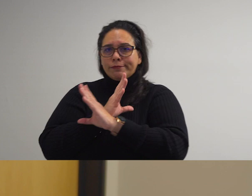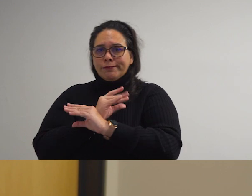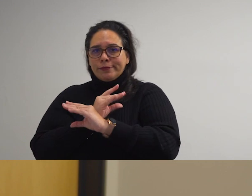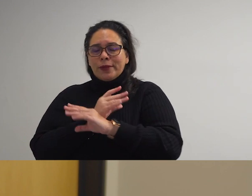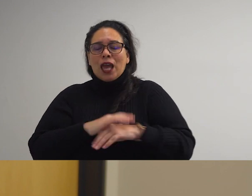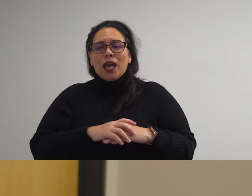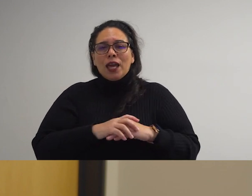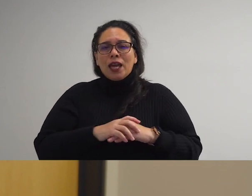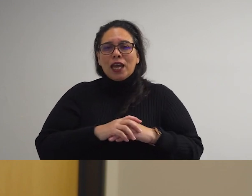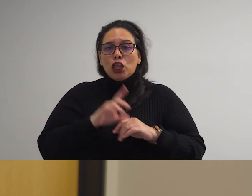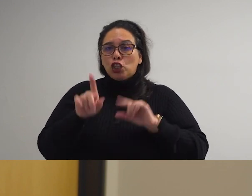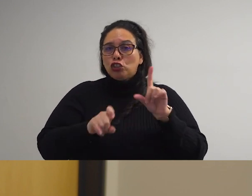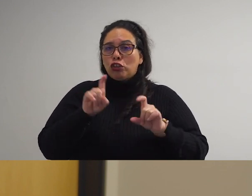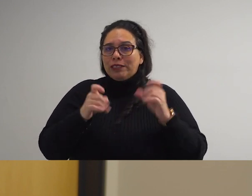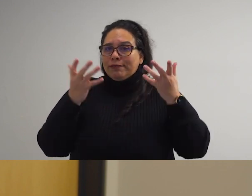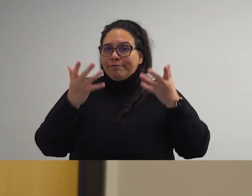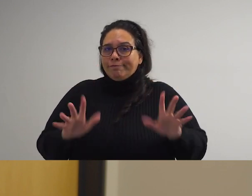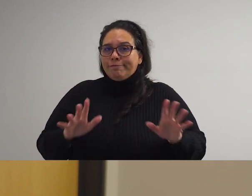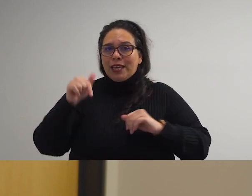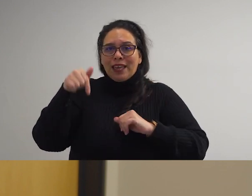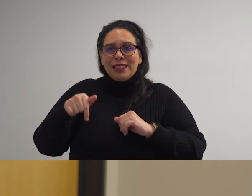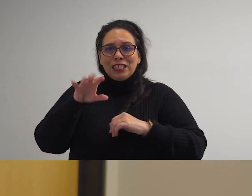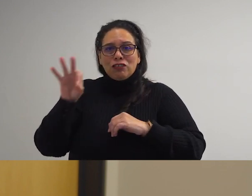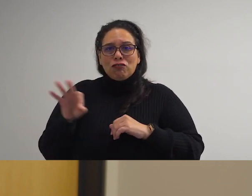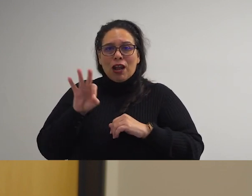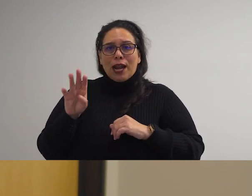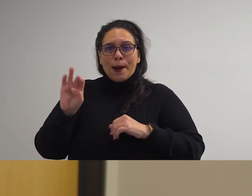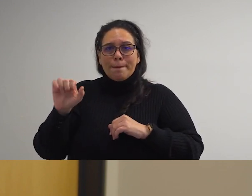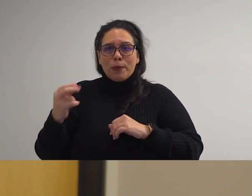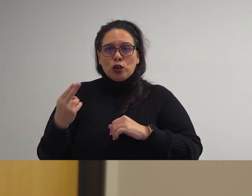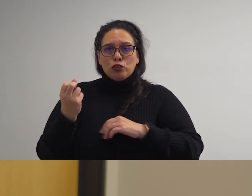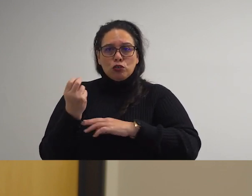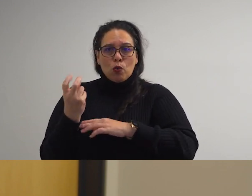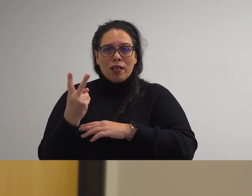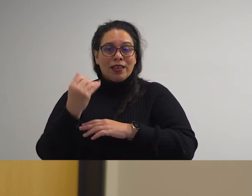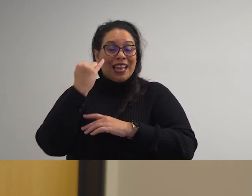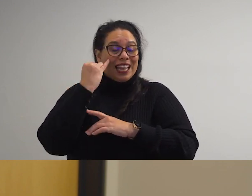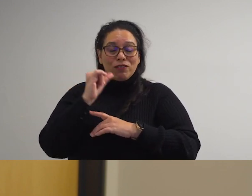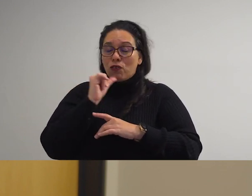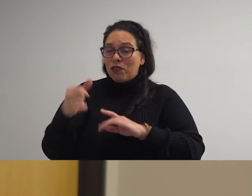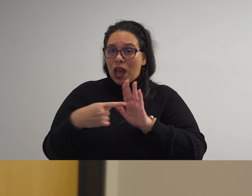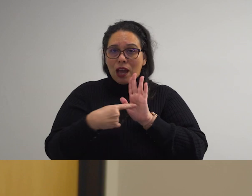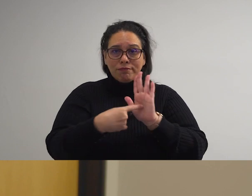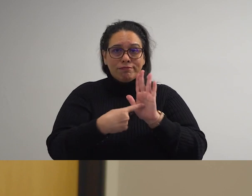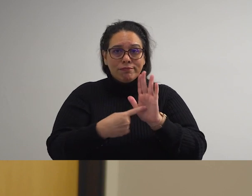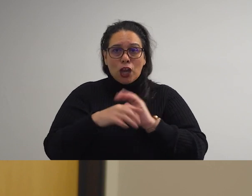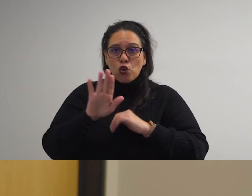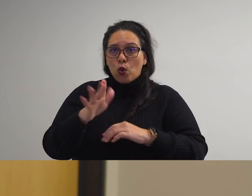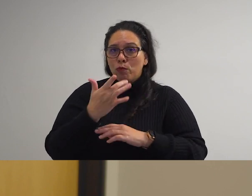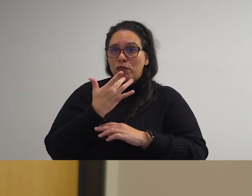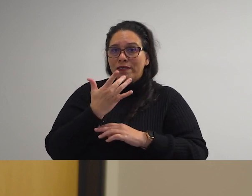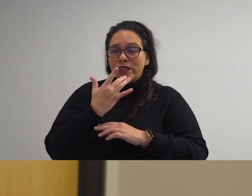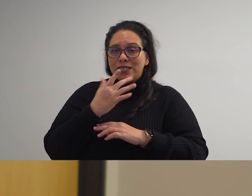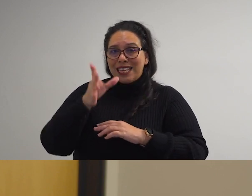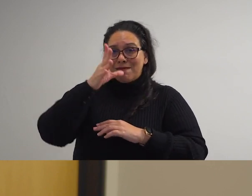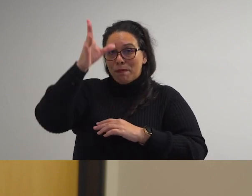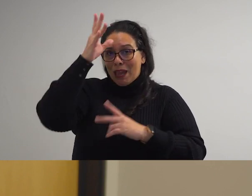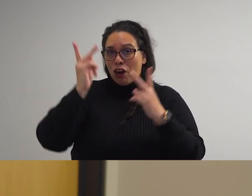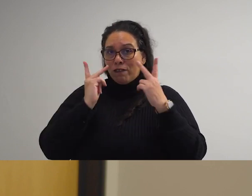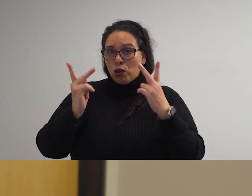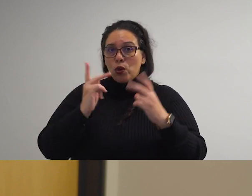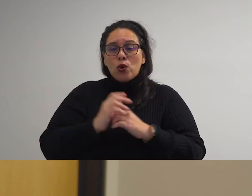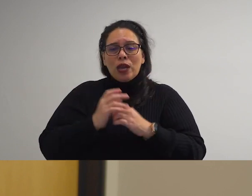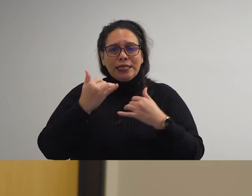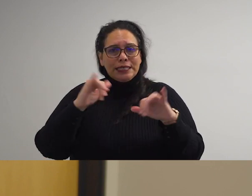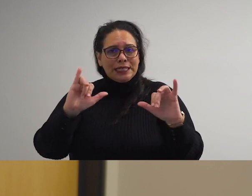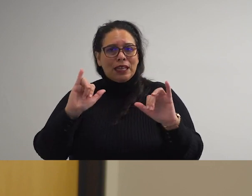will close this Friday, March 12th. Any parents or guardians who have not yet indicated their preference on the survey in Parent View can